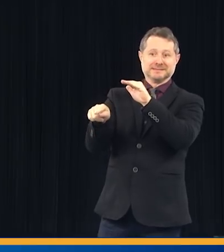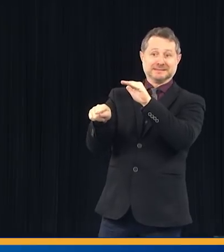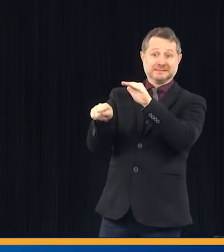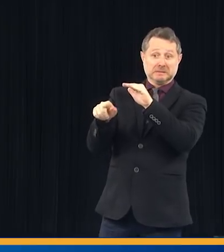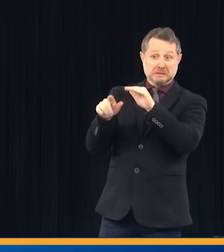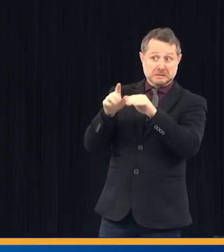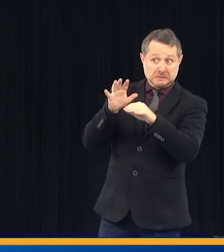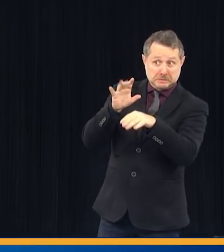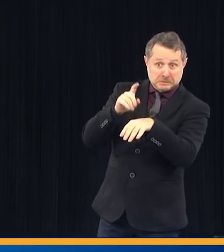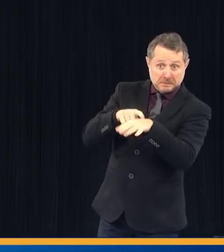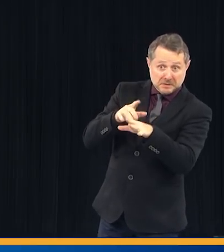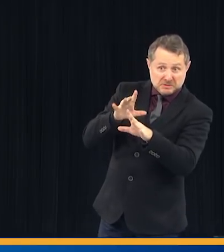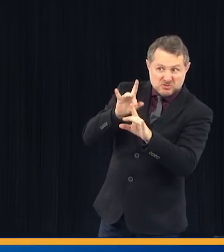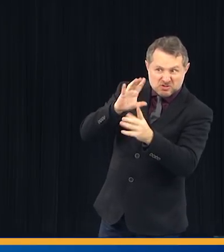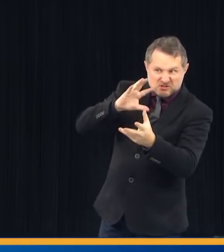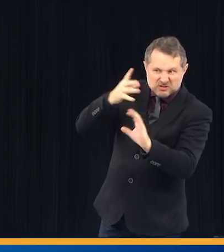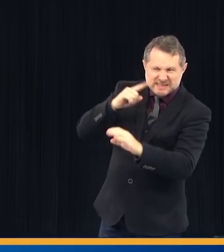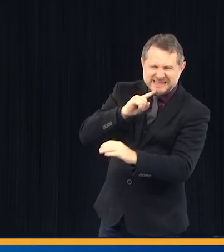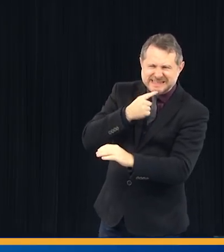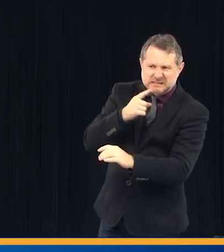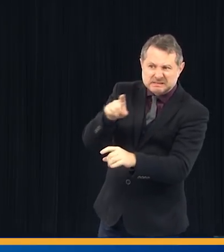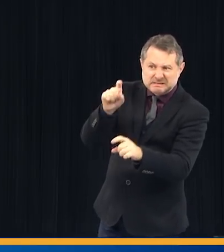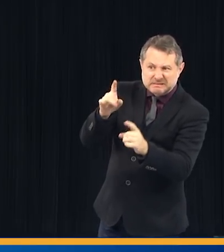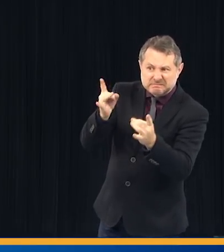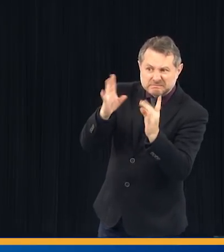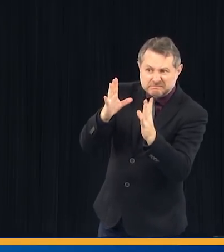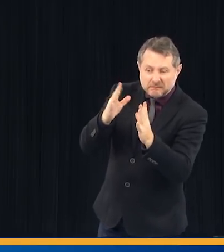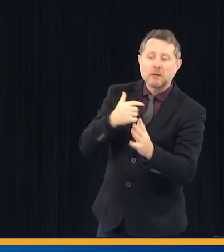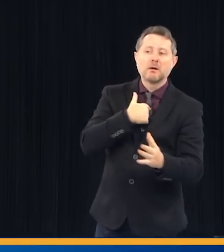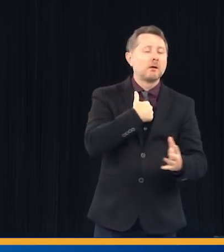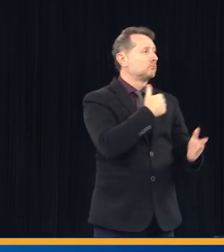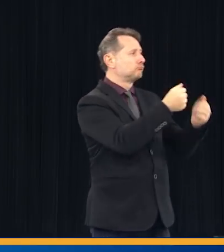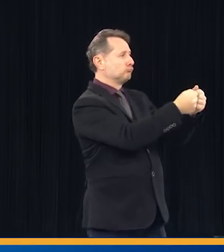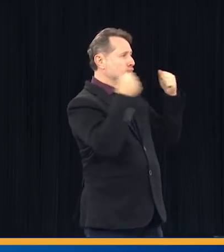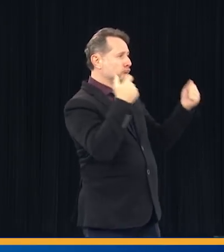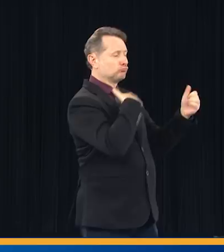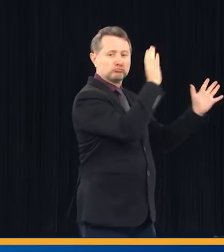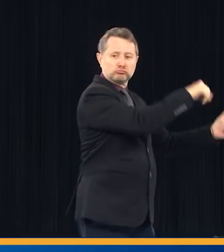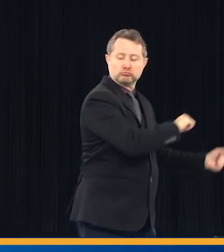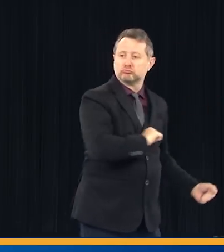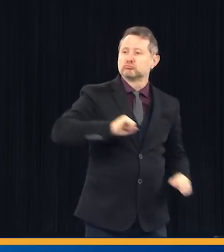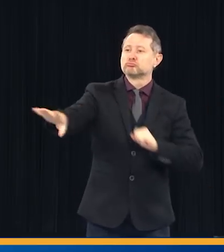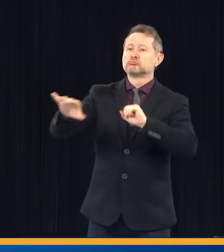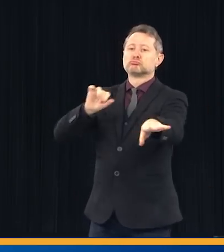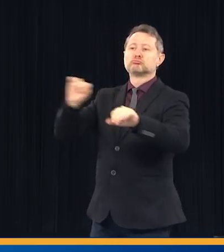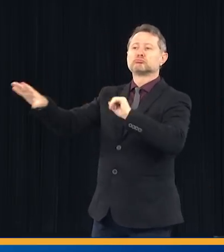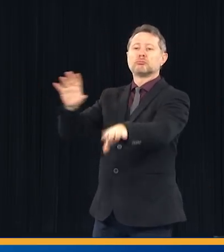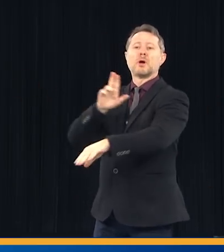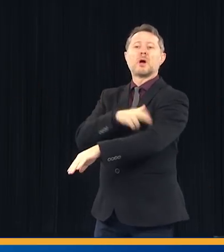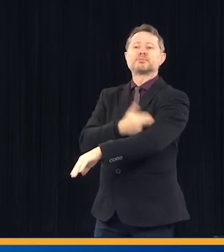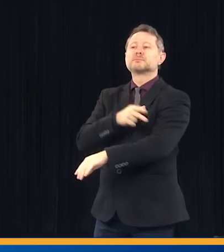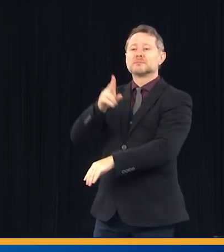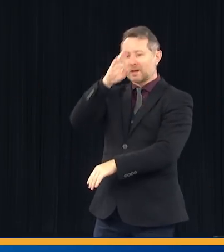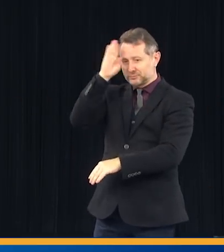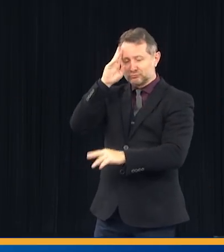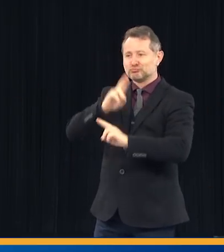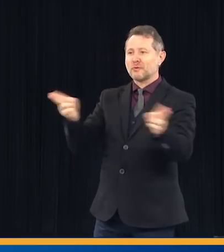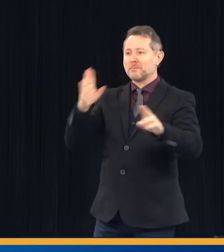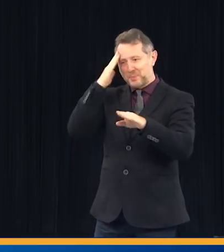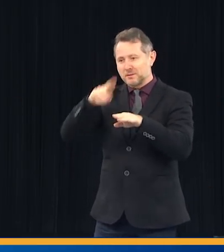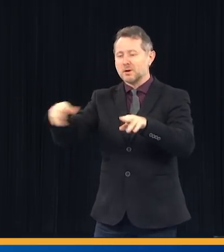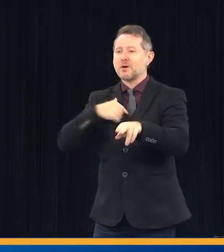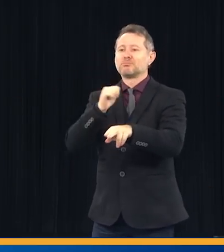need and making sure we have the equipment, the staff, the beds for that critical need. We're not at that critical